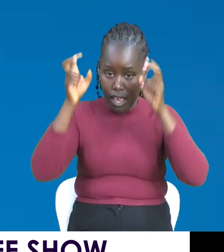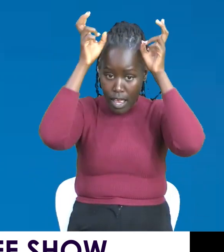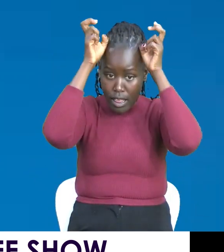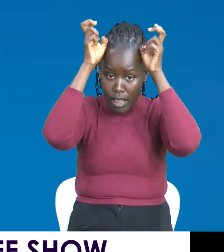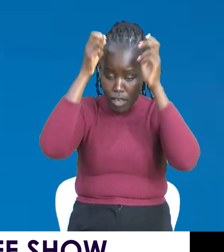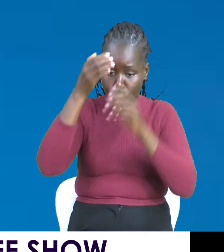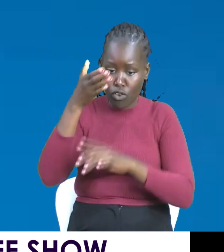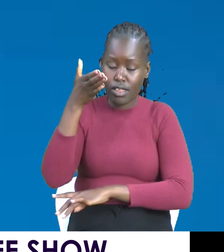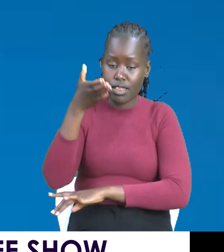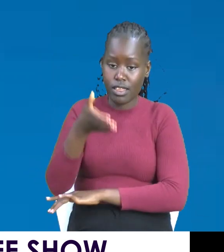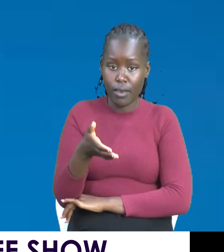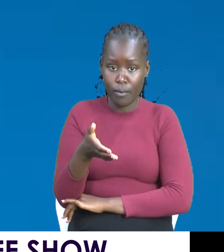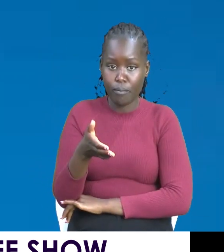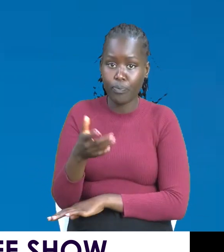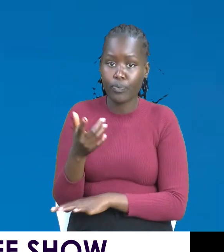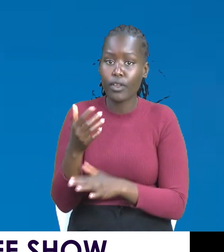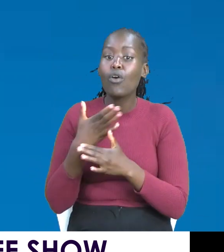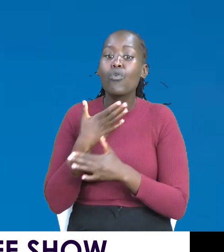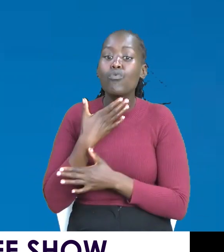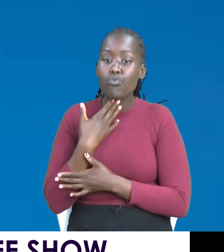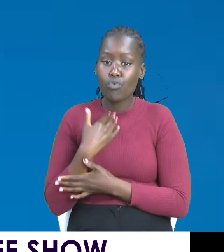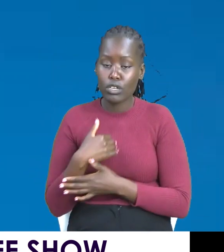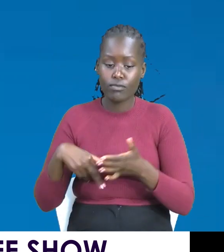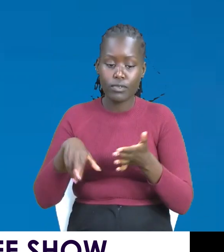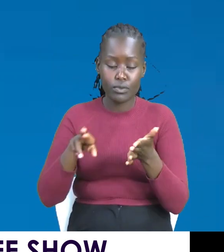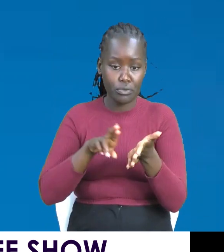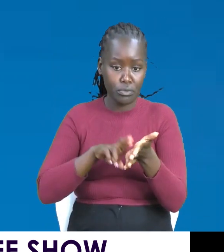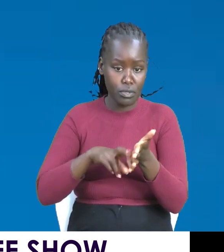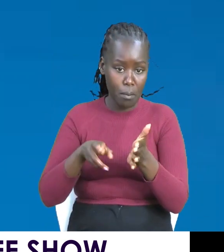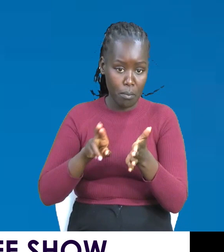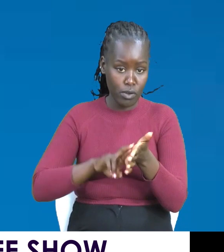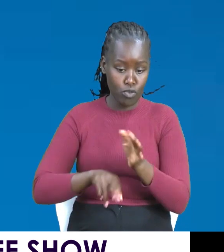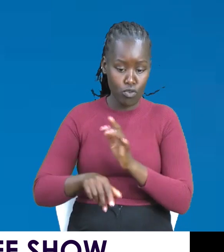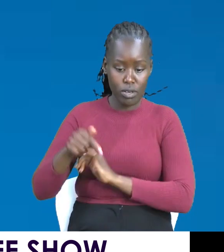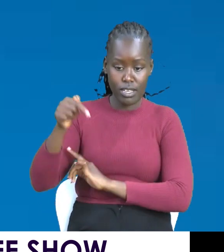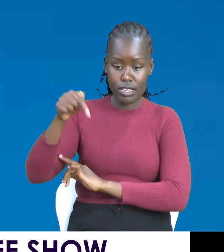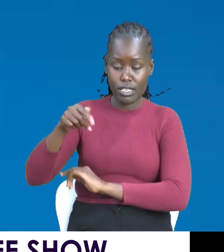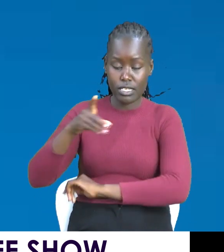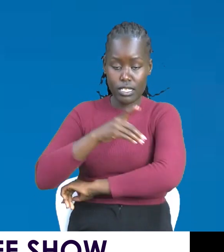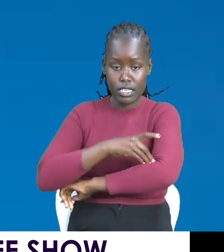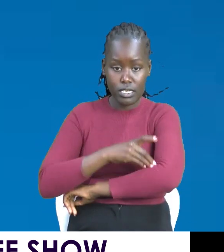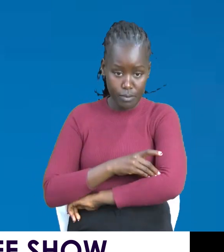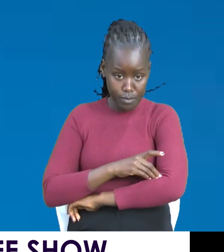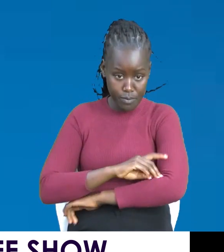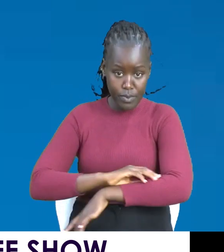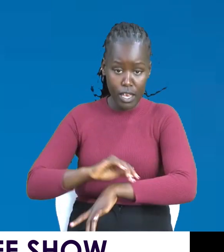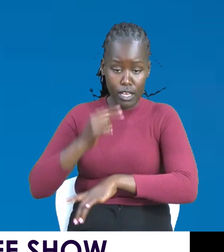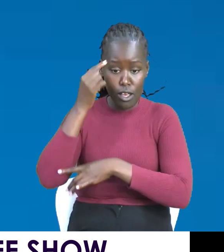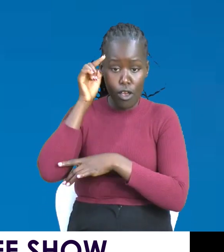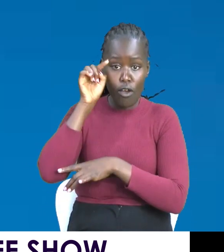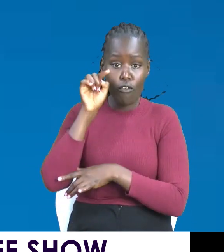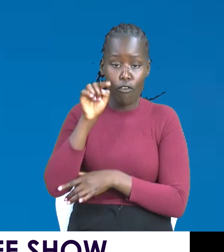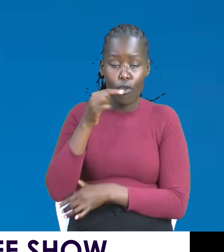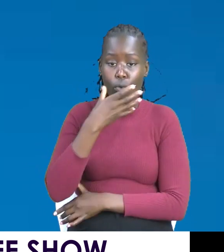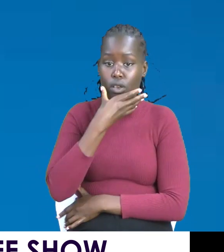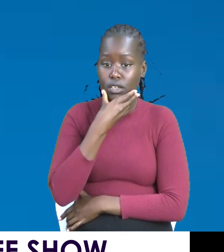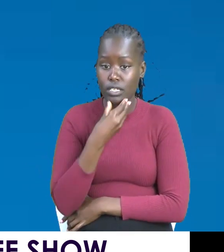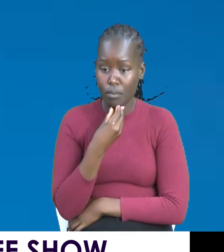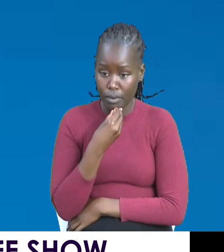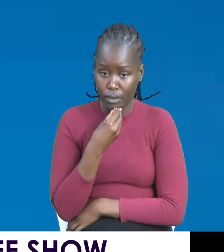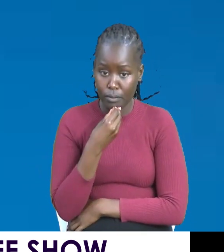is right there, wanting to repeat itself in our present day. It is for you as a man,